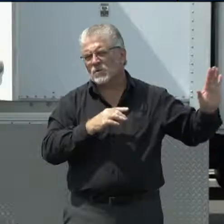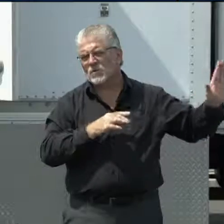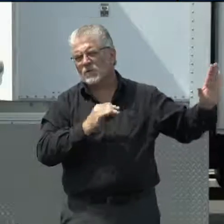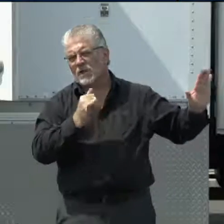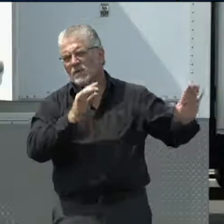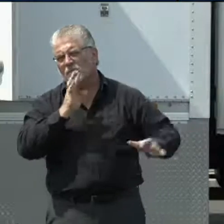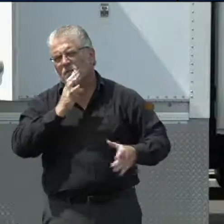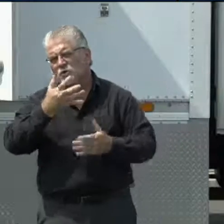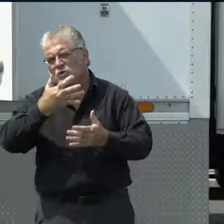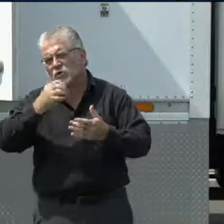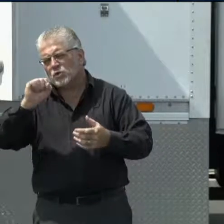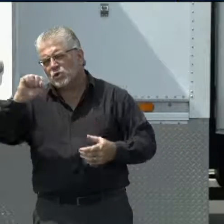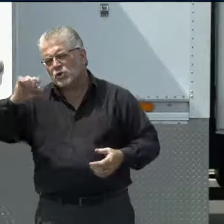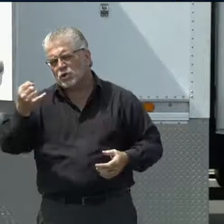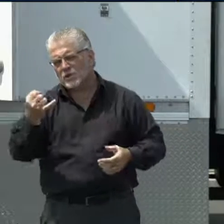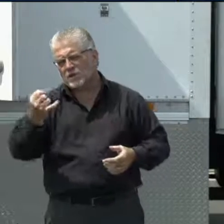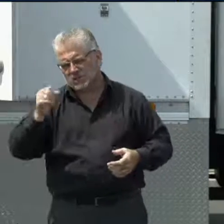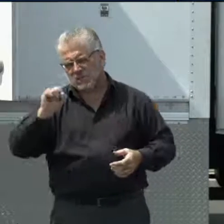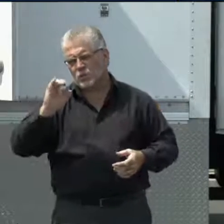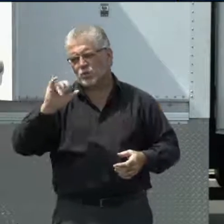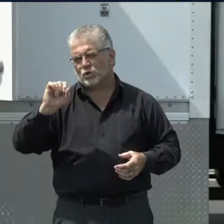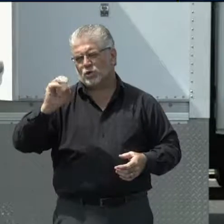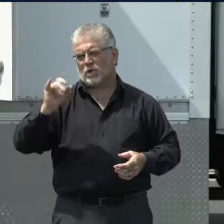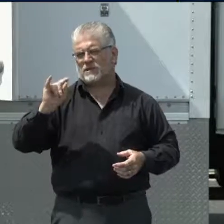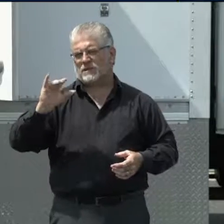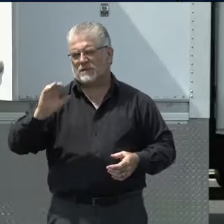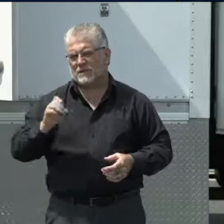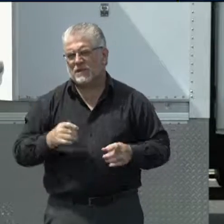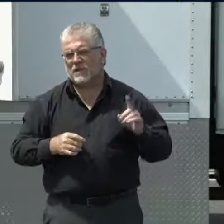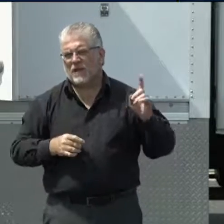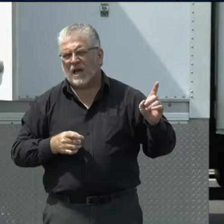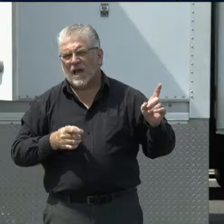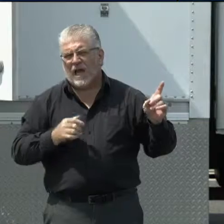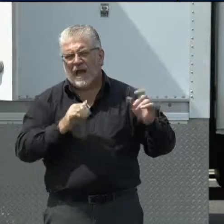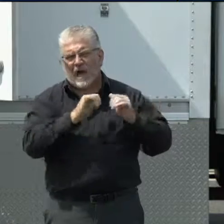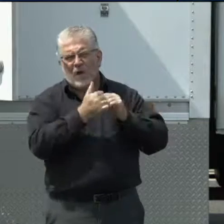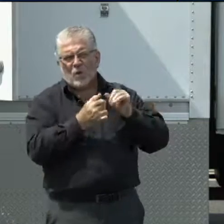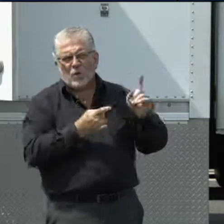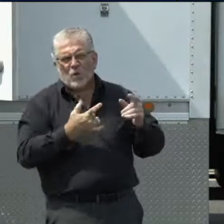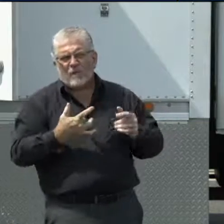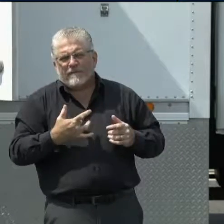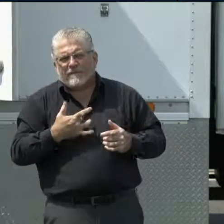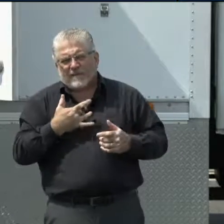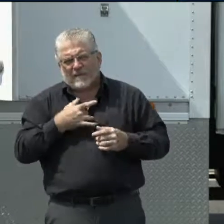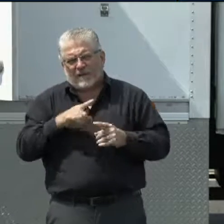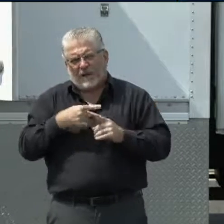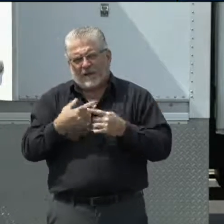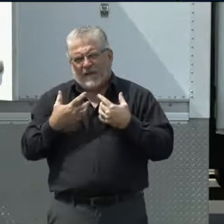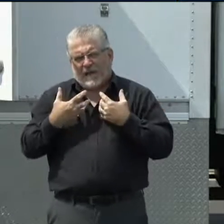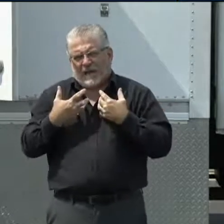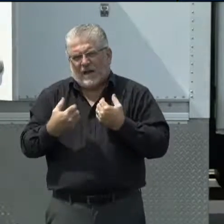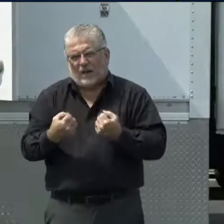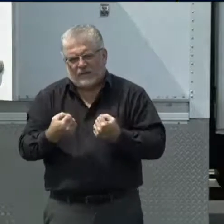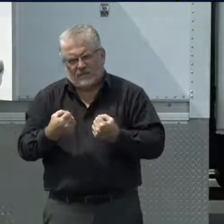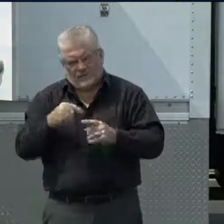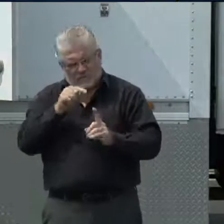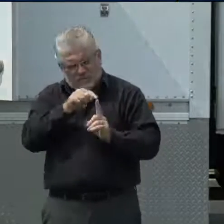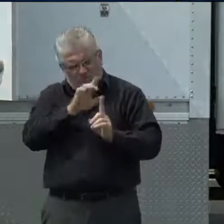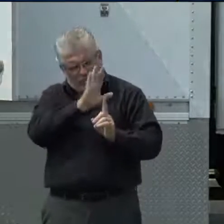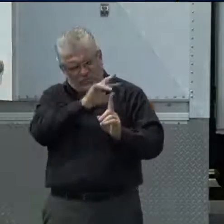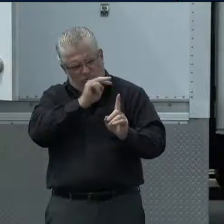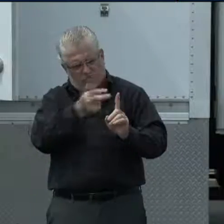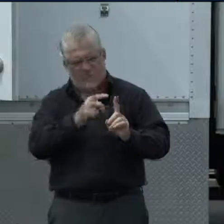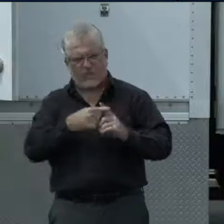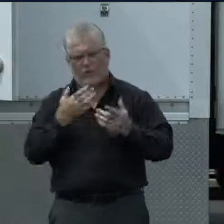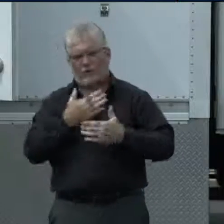agree, Secretary. I understand. What do you feel about the health of recreational marijuana being legalized in Pennsylvania?